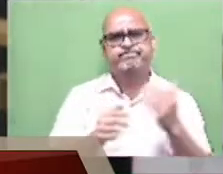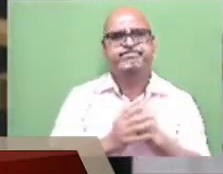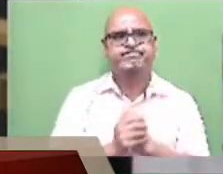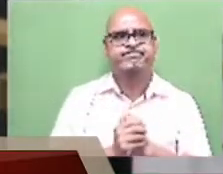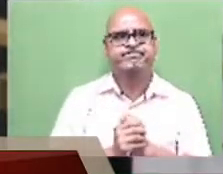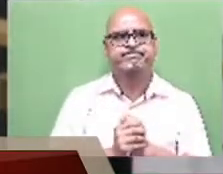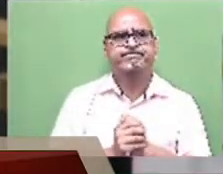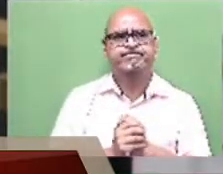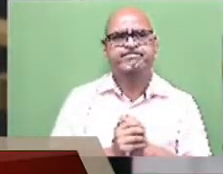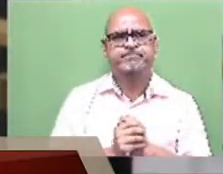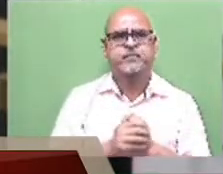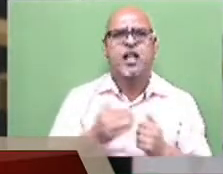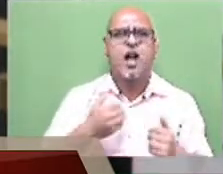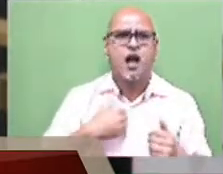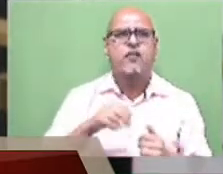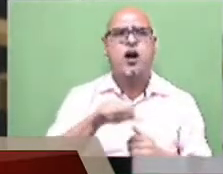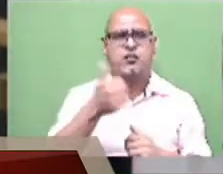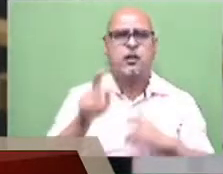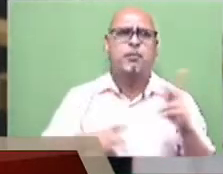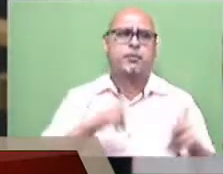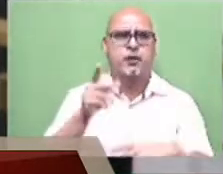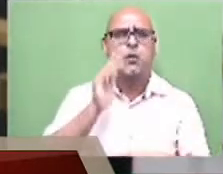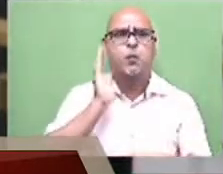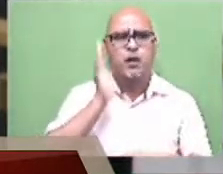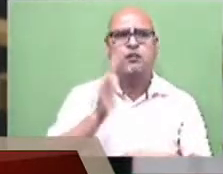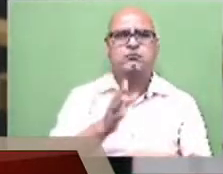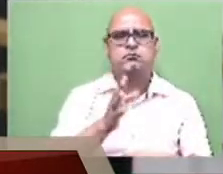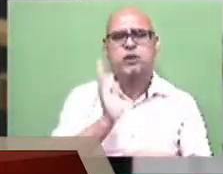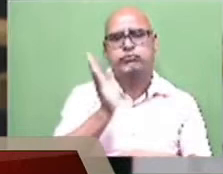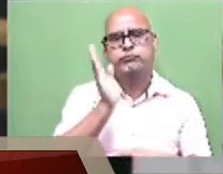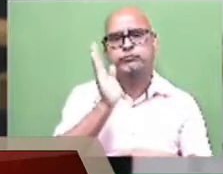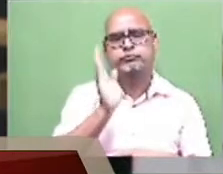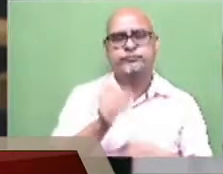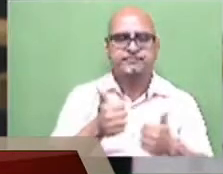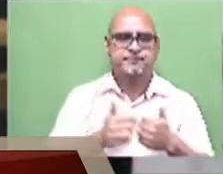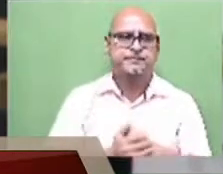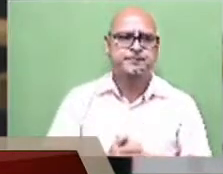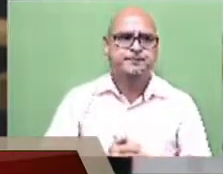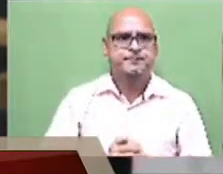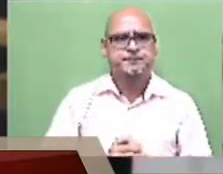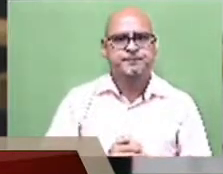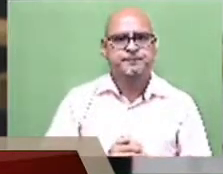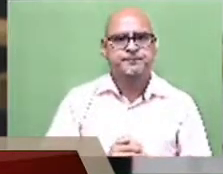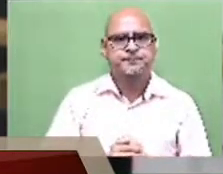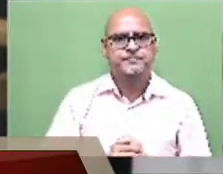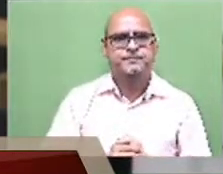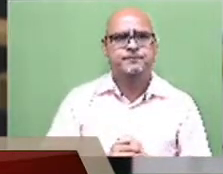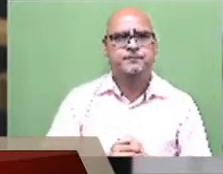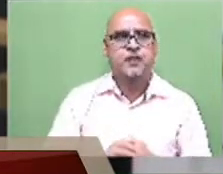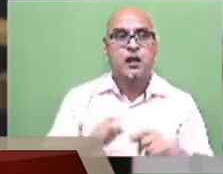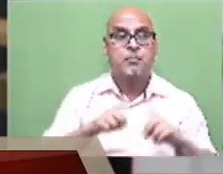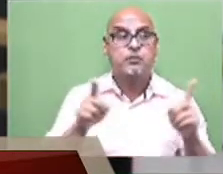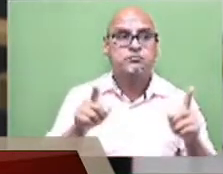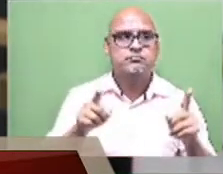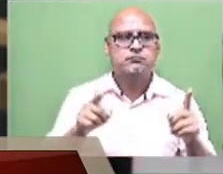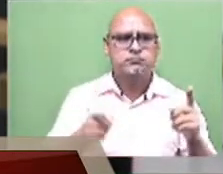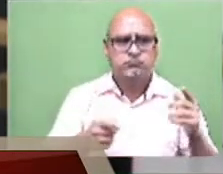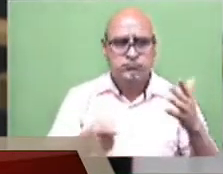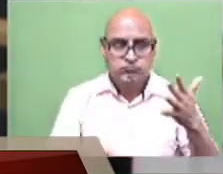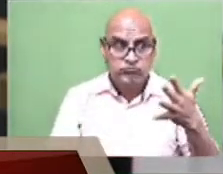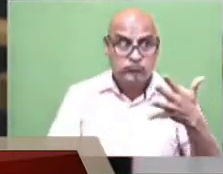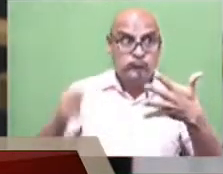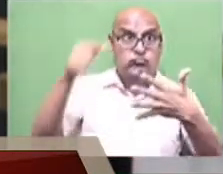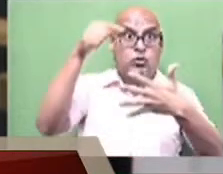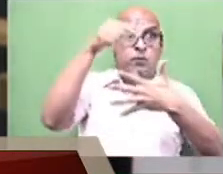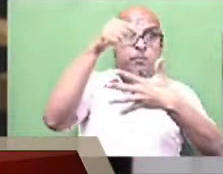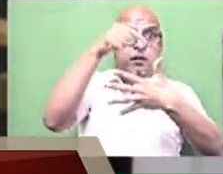circumstance. Now, I want to go back to the point with respect to the mandatory wearing of face masks and how other jurisdictions would